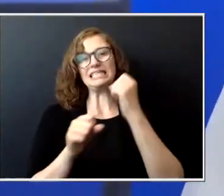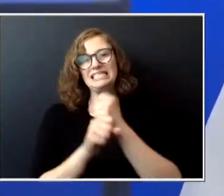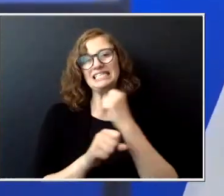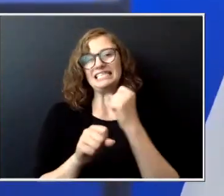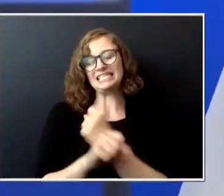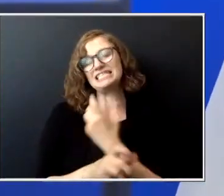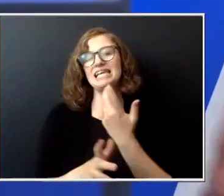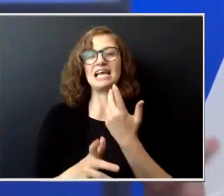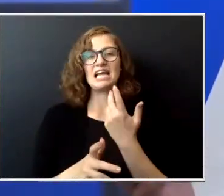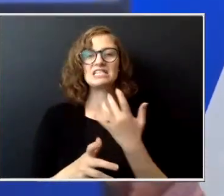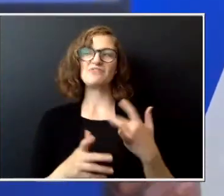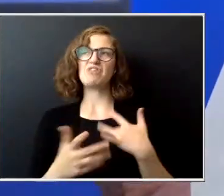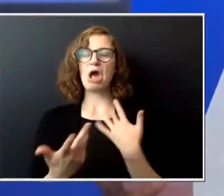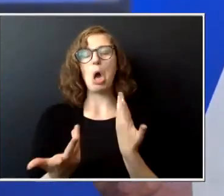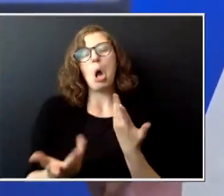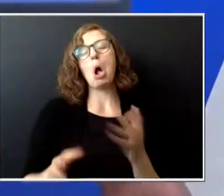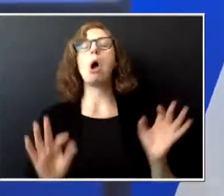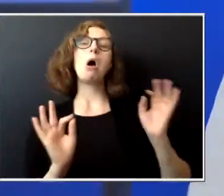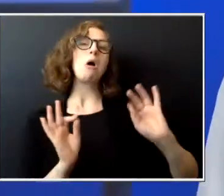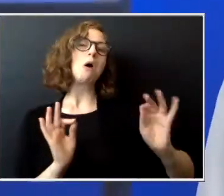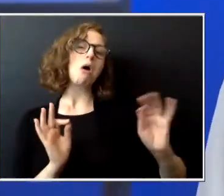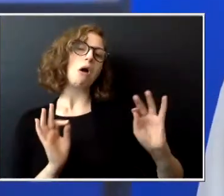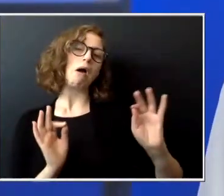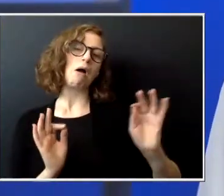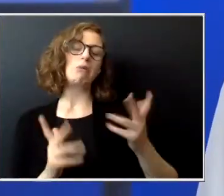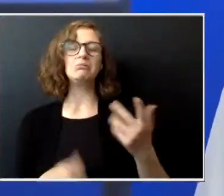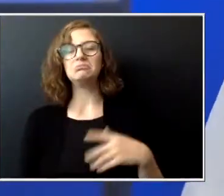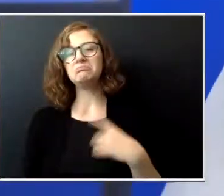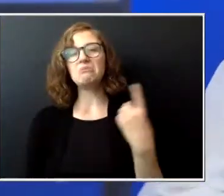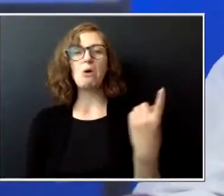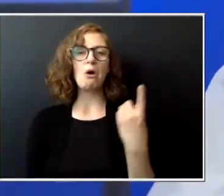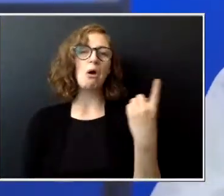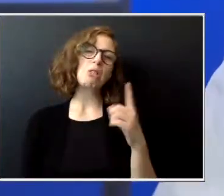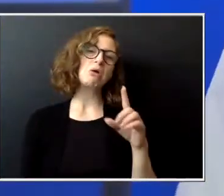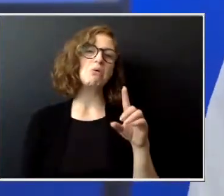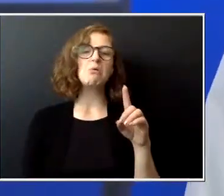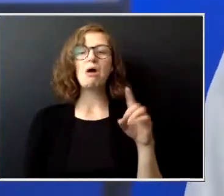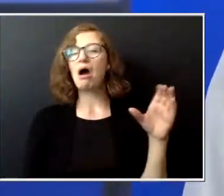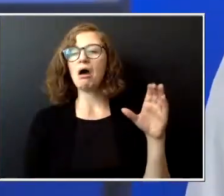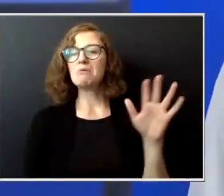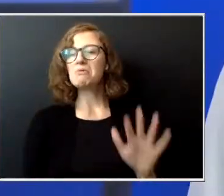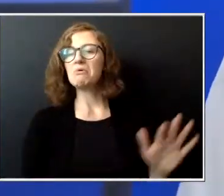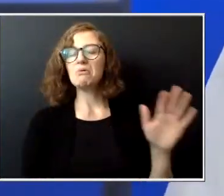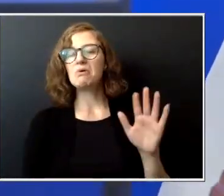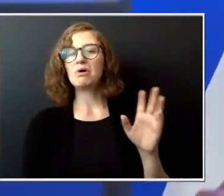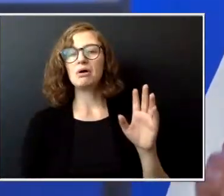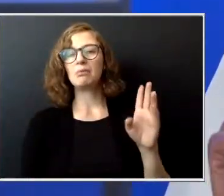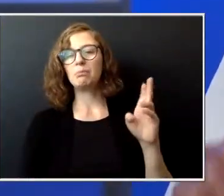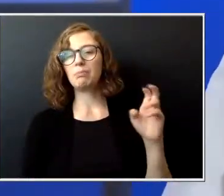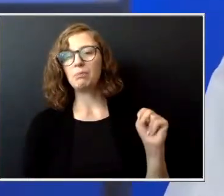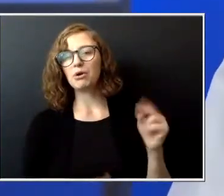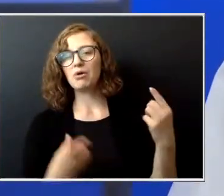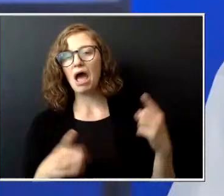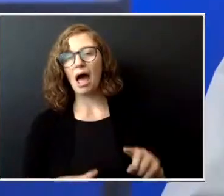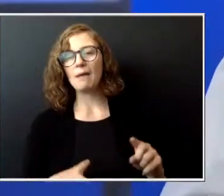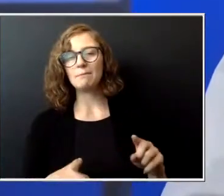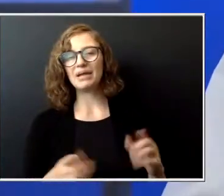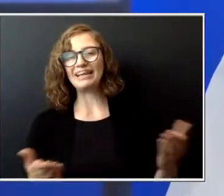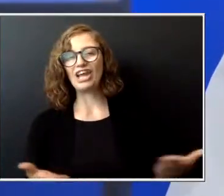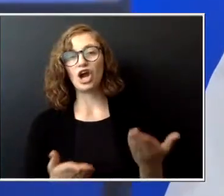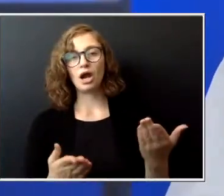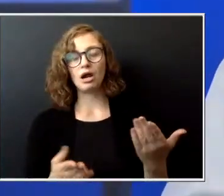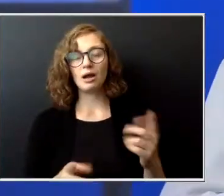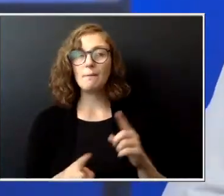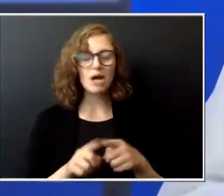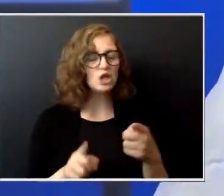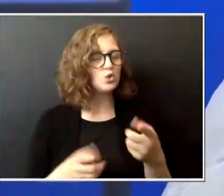because only 100 or so burners happen during July 4th weekend. But make sure you're not one of them,